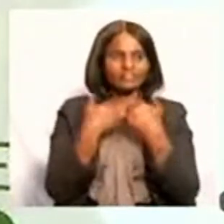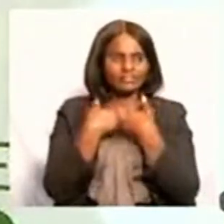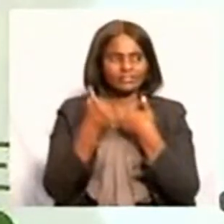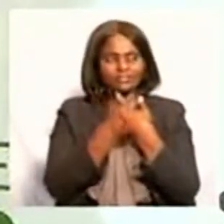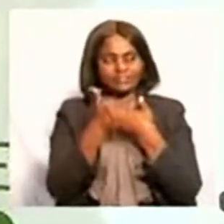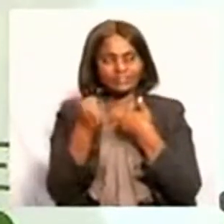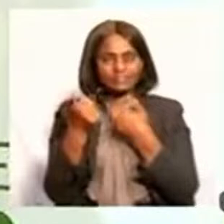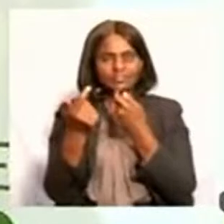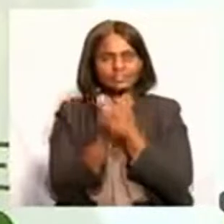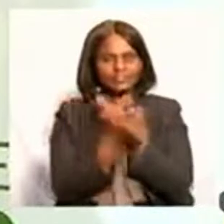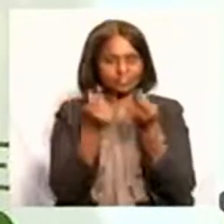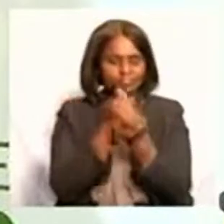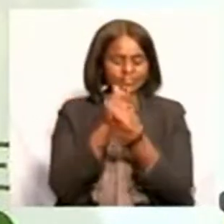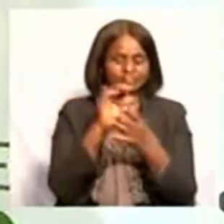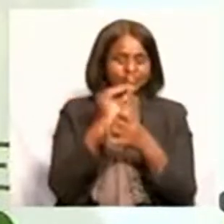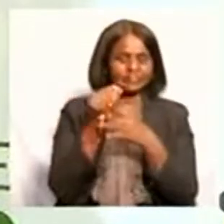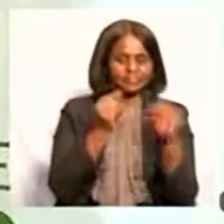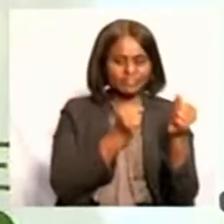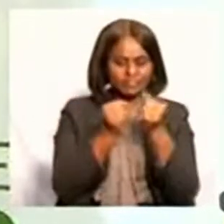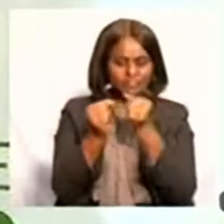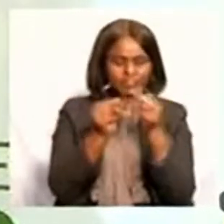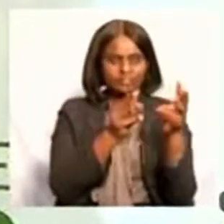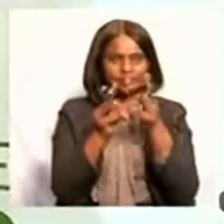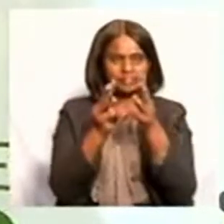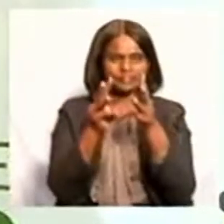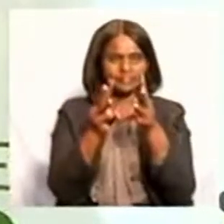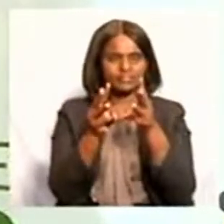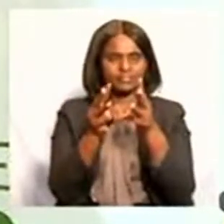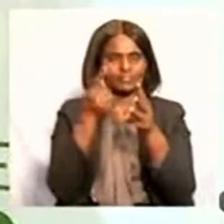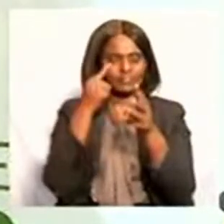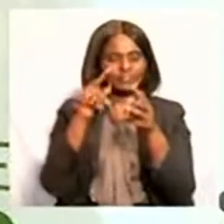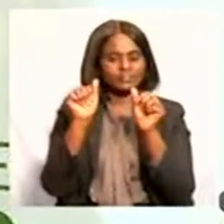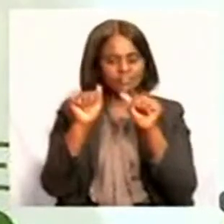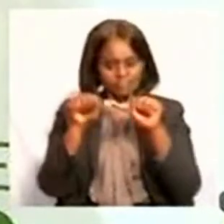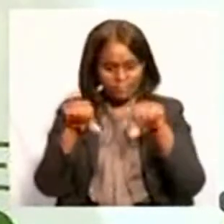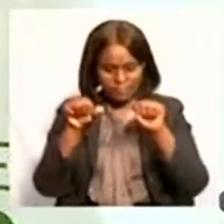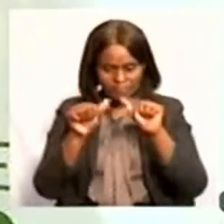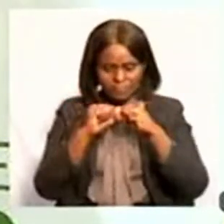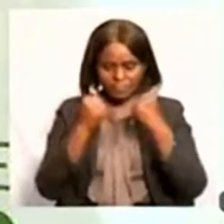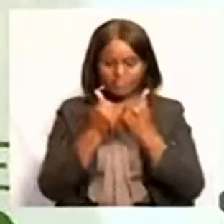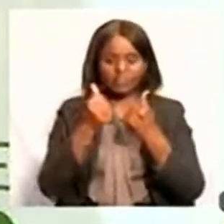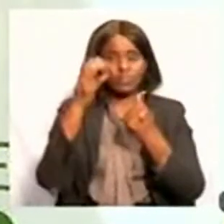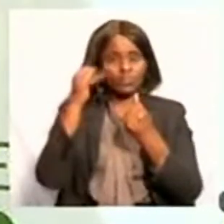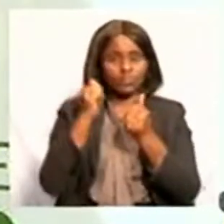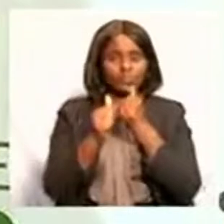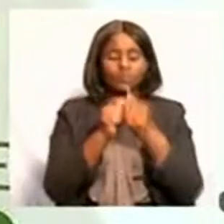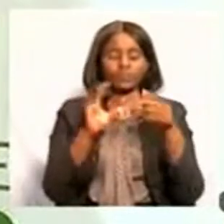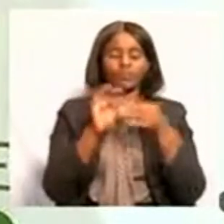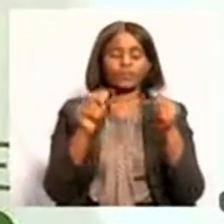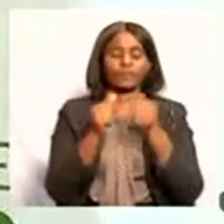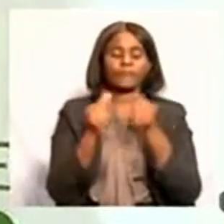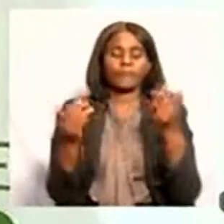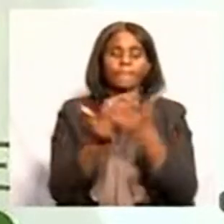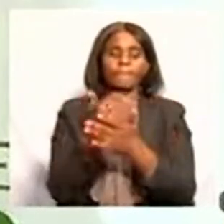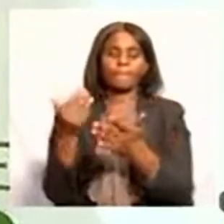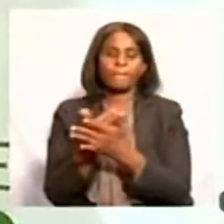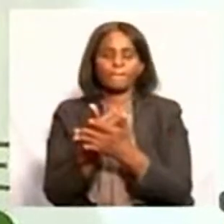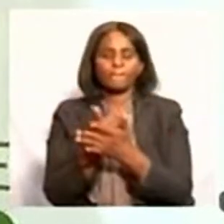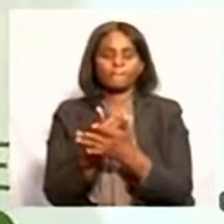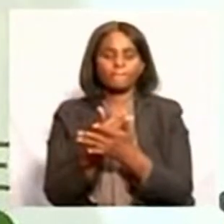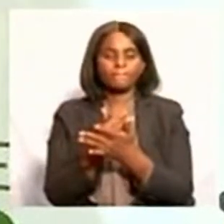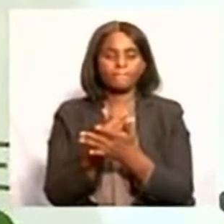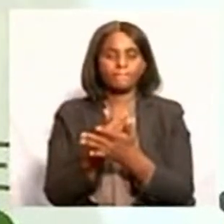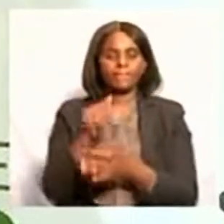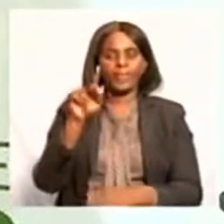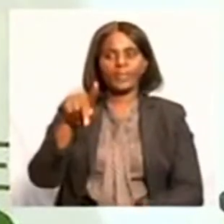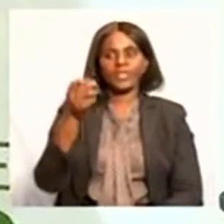upcoming changes or strategy directions for the Auditor General's office that align with the latest Intosai